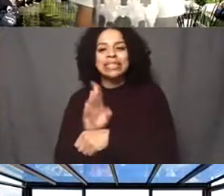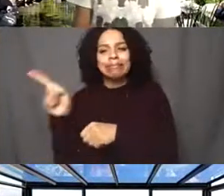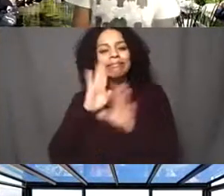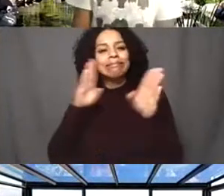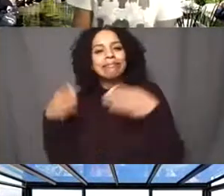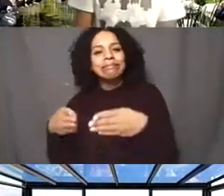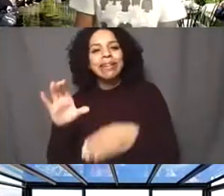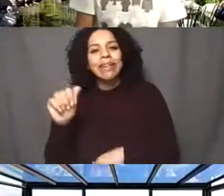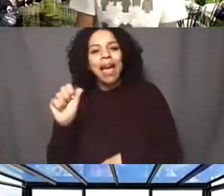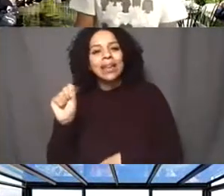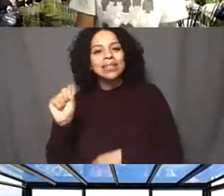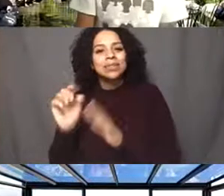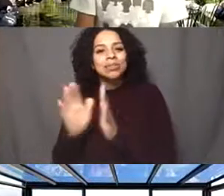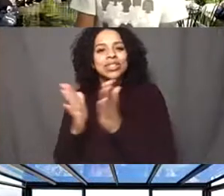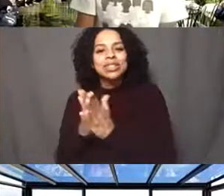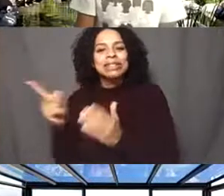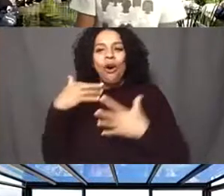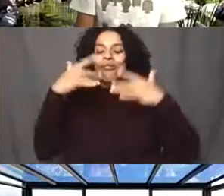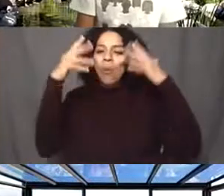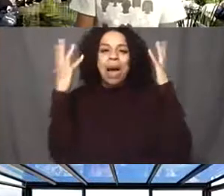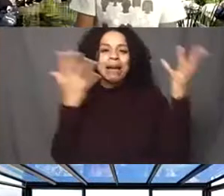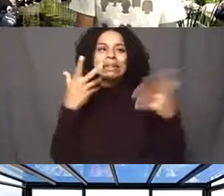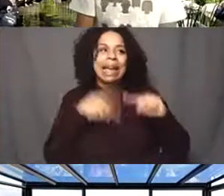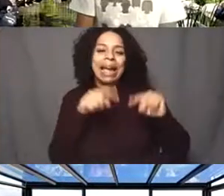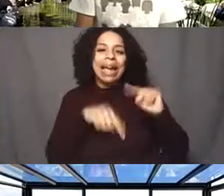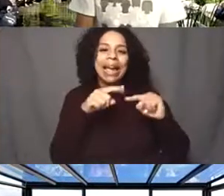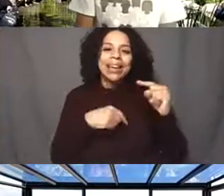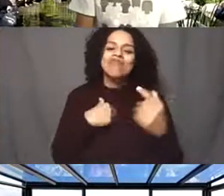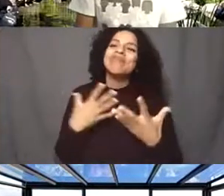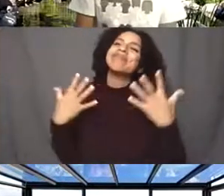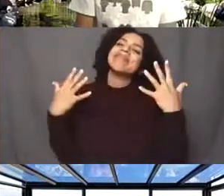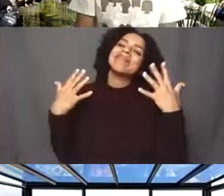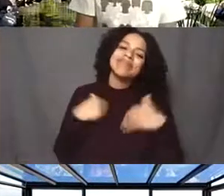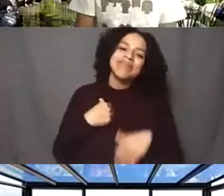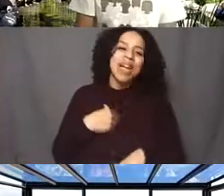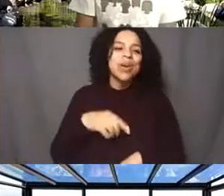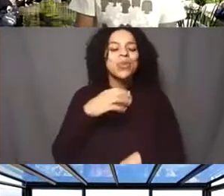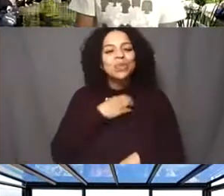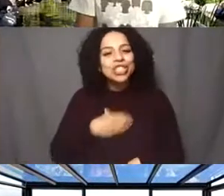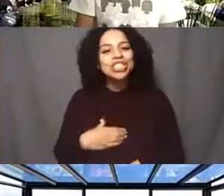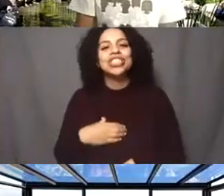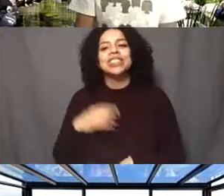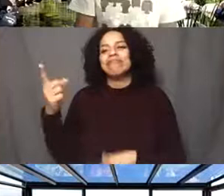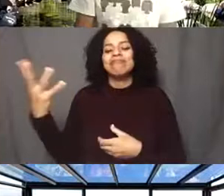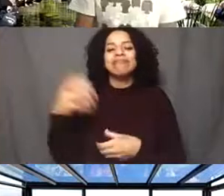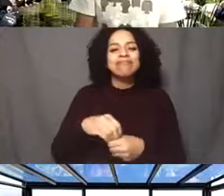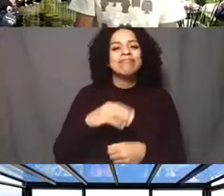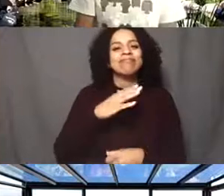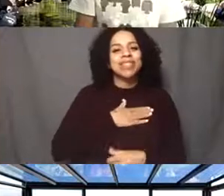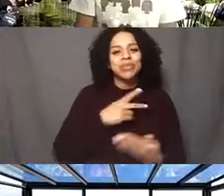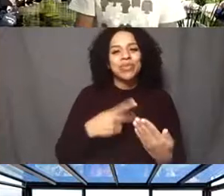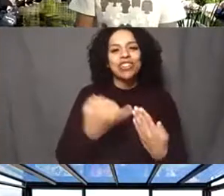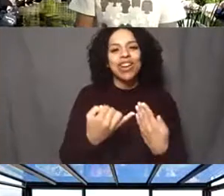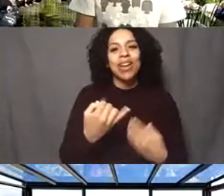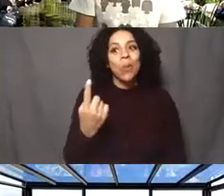her book. So I would love to have had her in the project. I had an essay that I really wanted her to